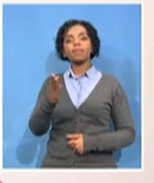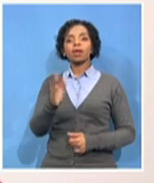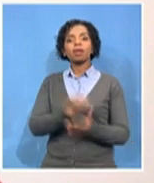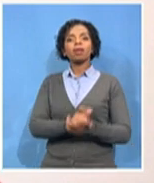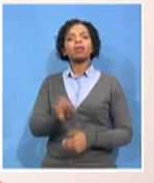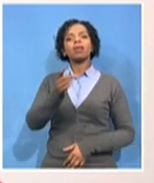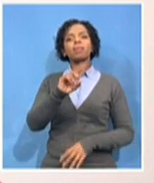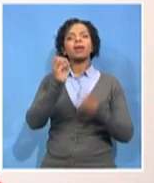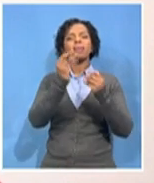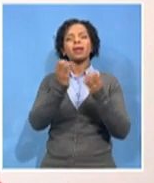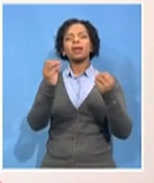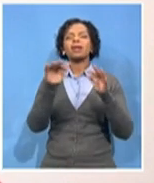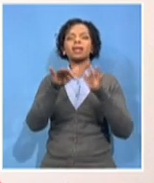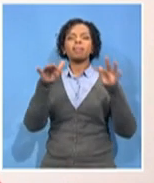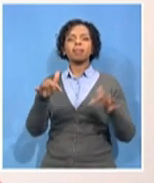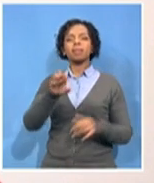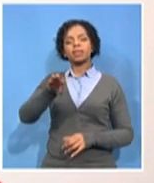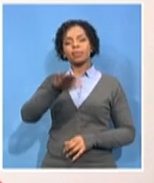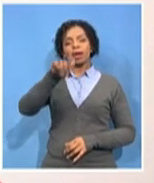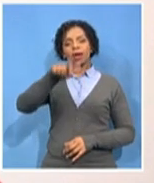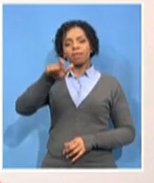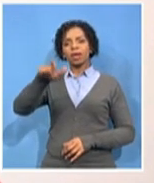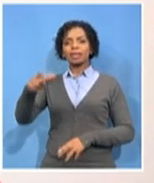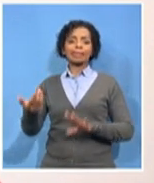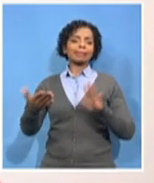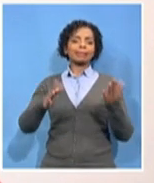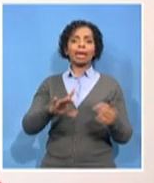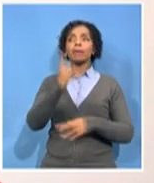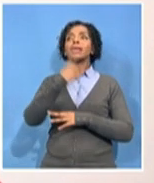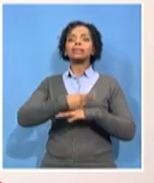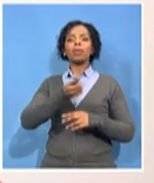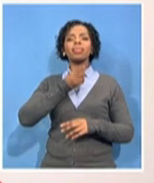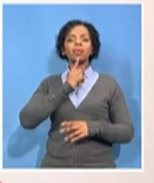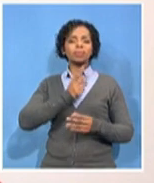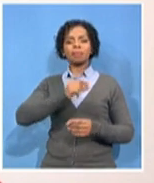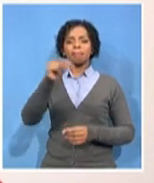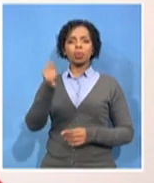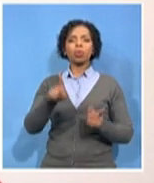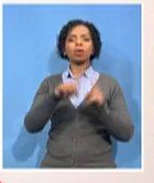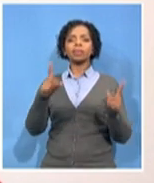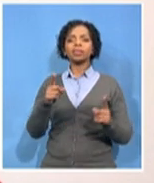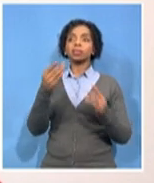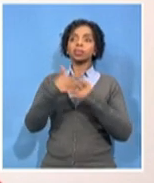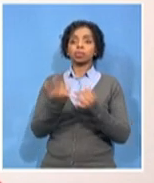see black people storming courts of laws and demanding suspects to be handed over to them. And this is just basically